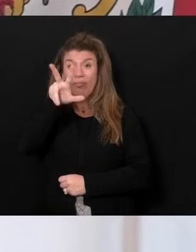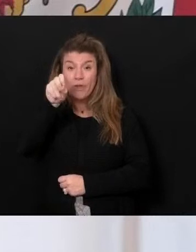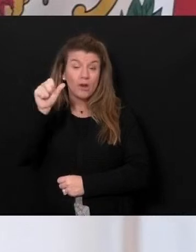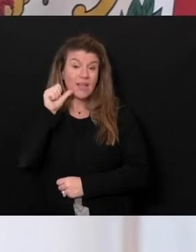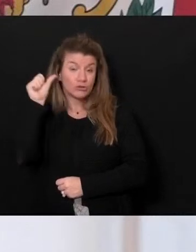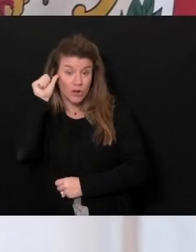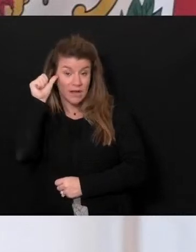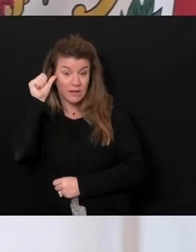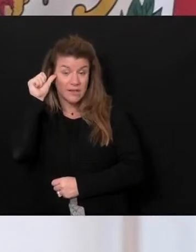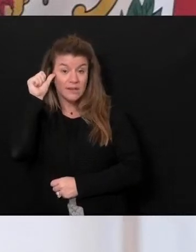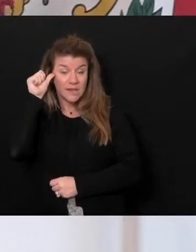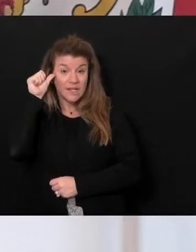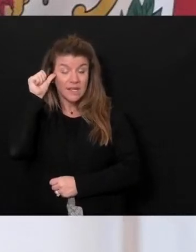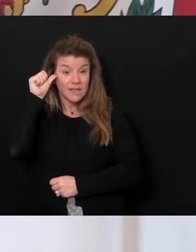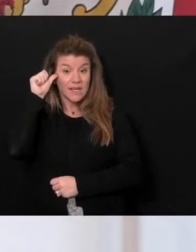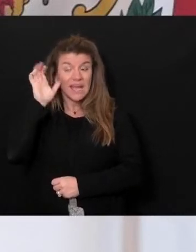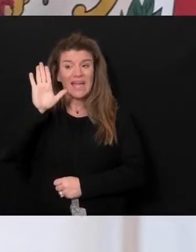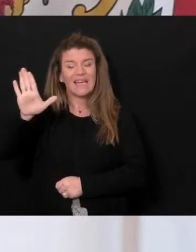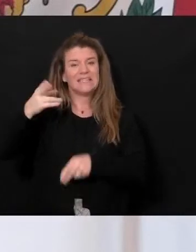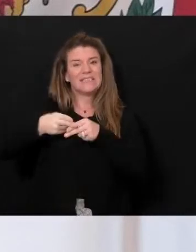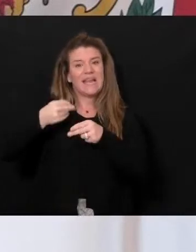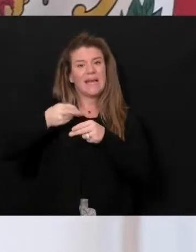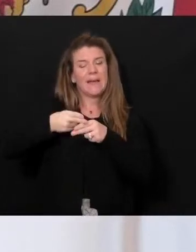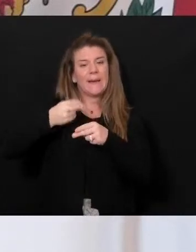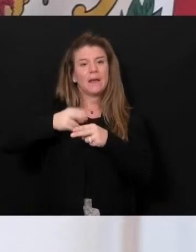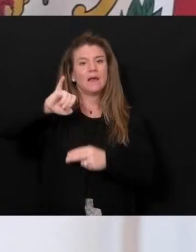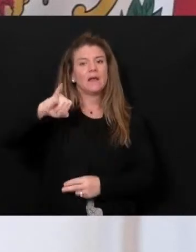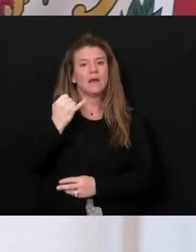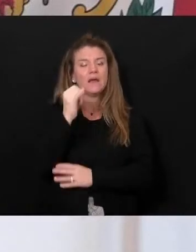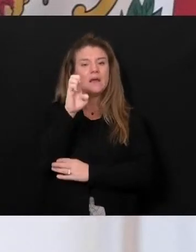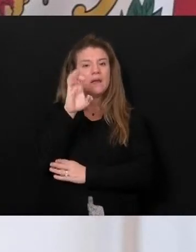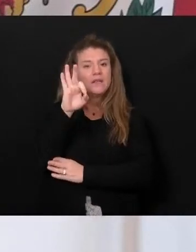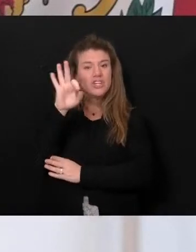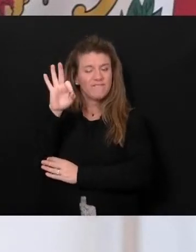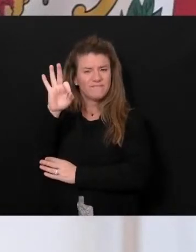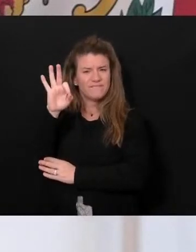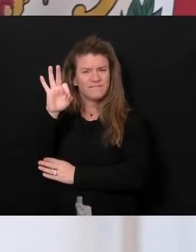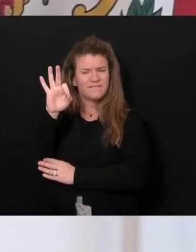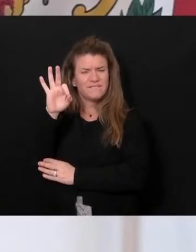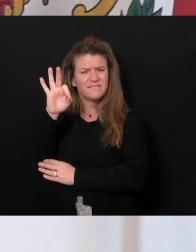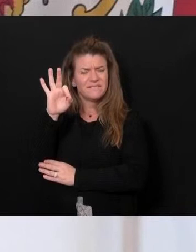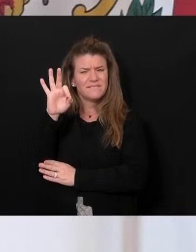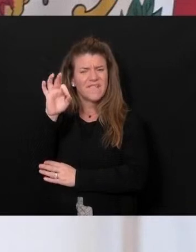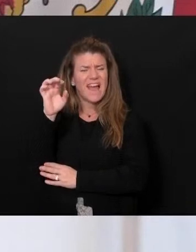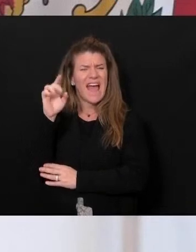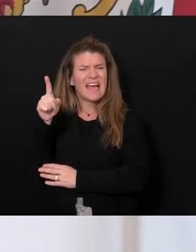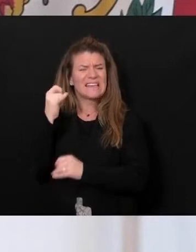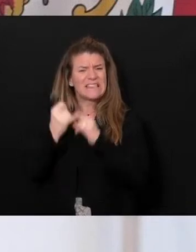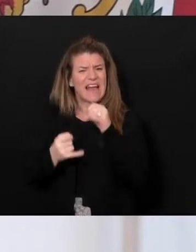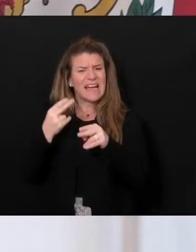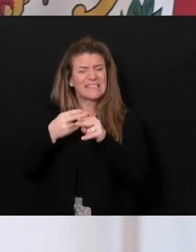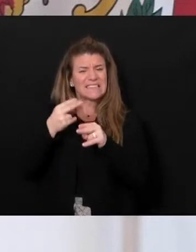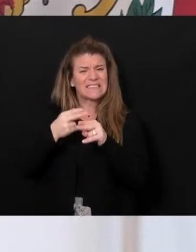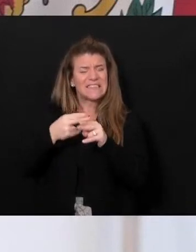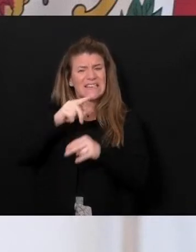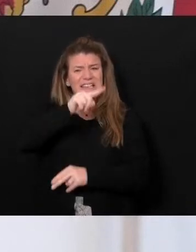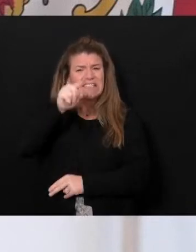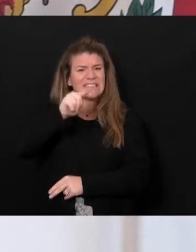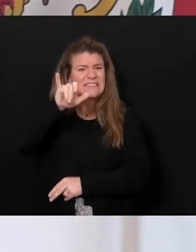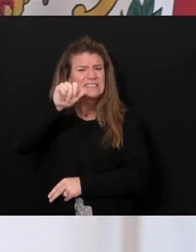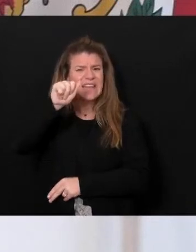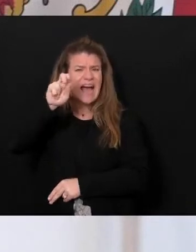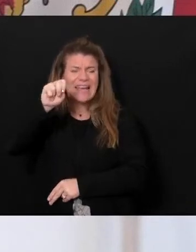yesterday, and his name is Jeff, and I think you pronounce his last name as Zients